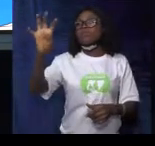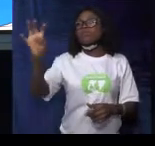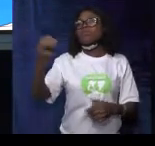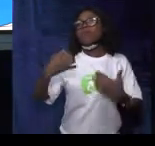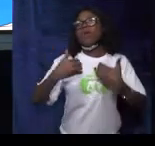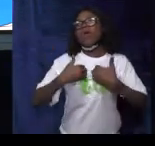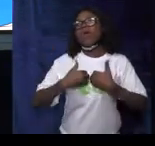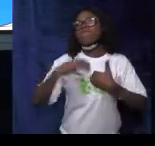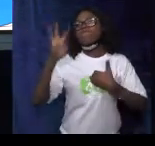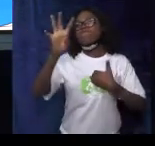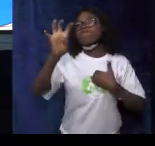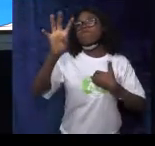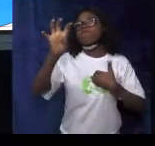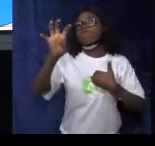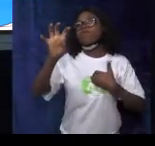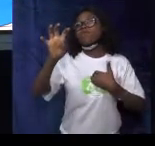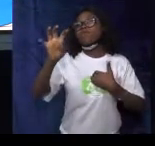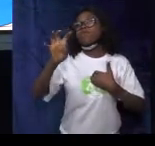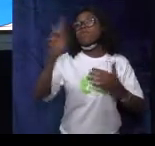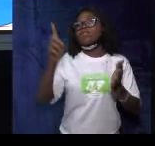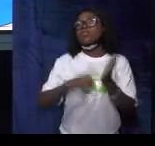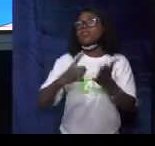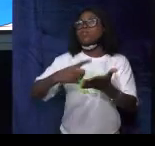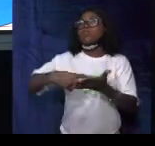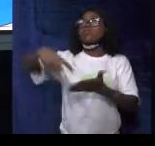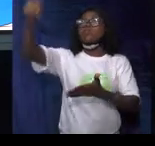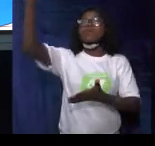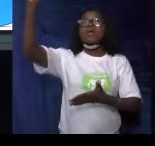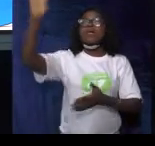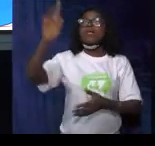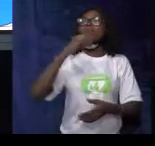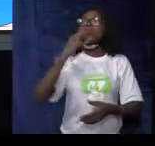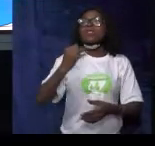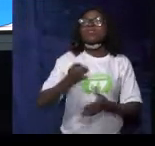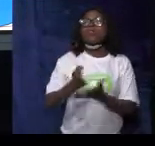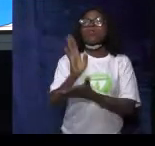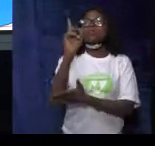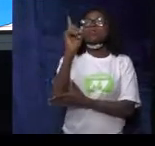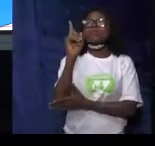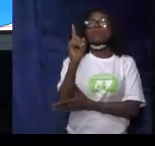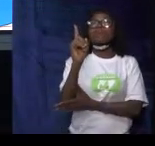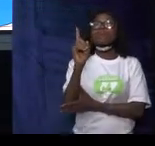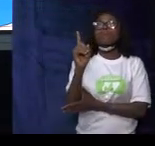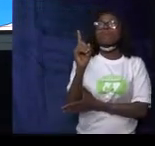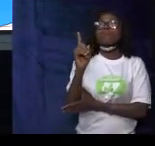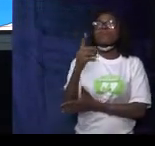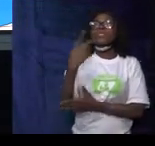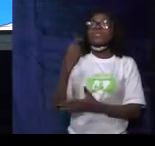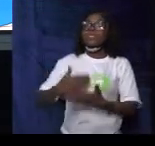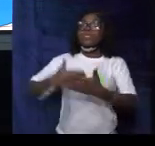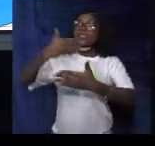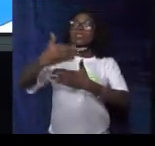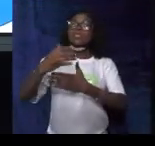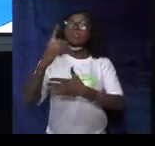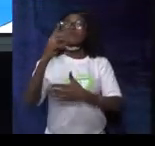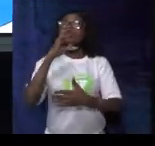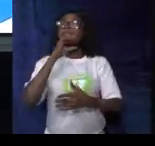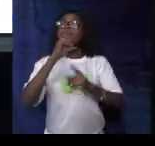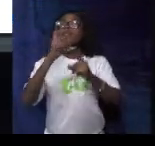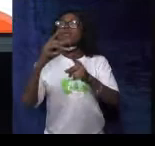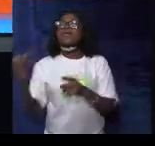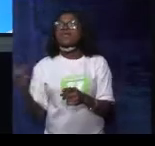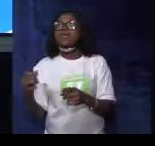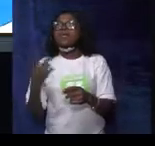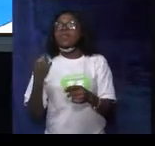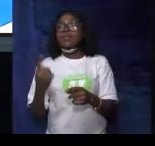here zeros, and you have your 400. This is the correct answer, my friend. The